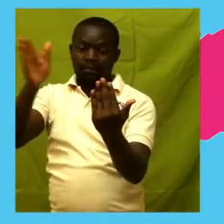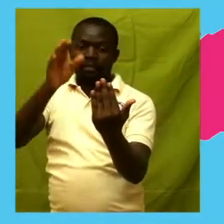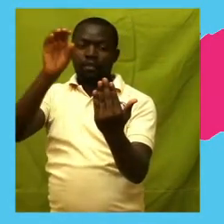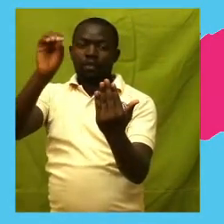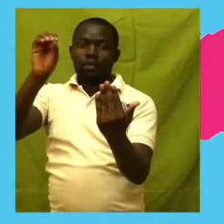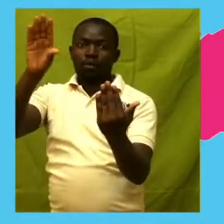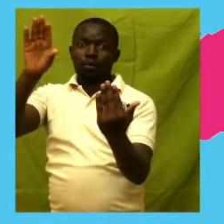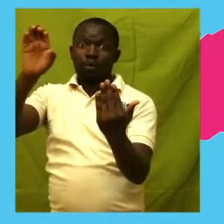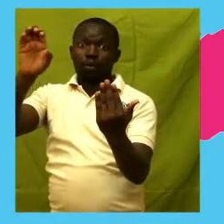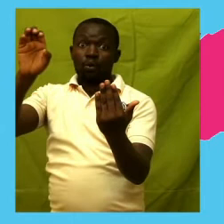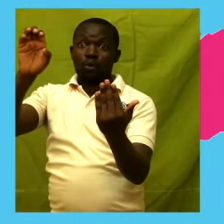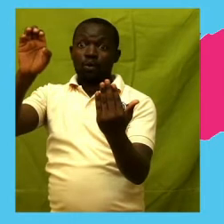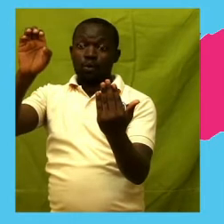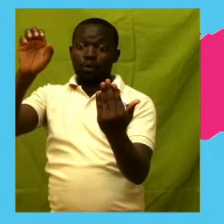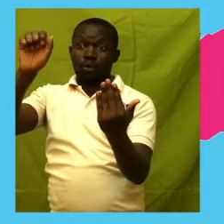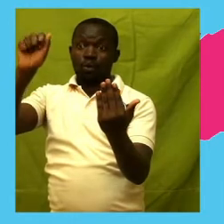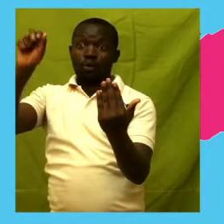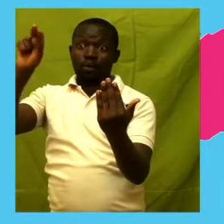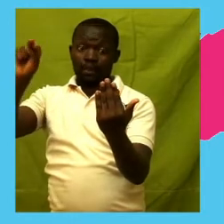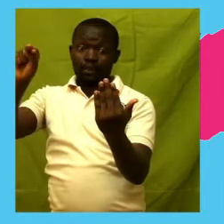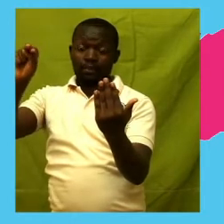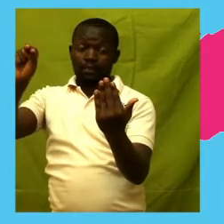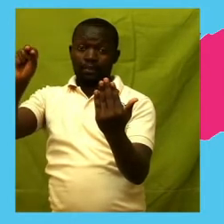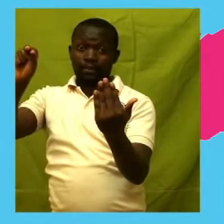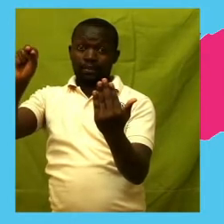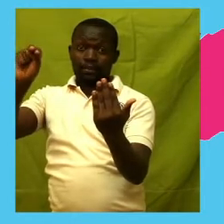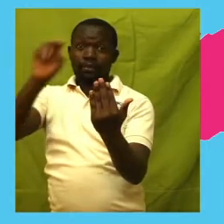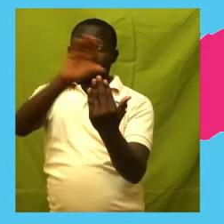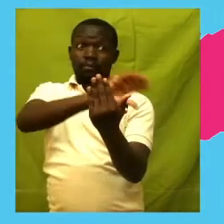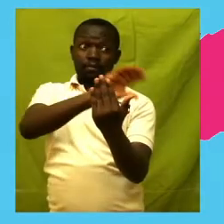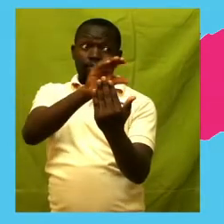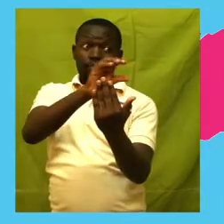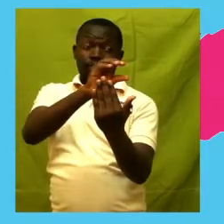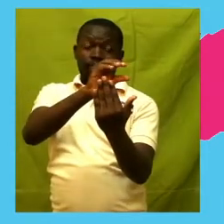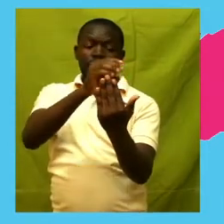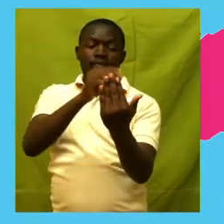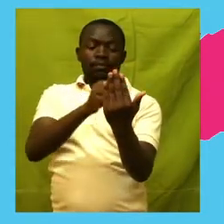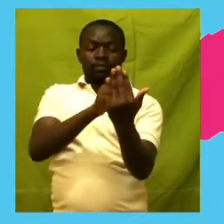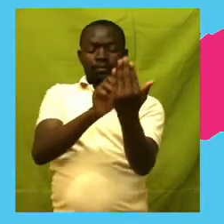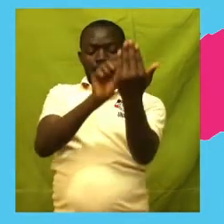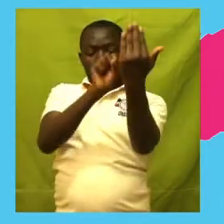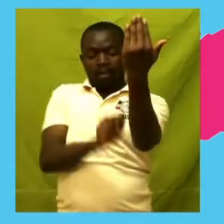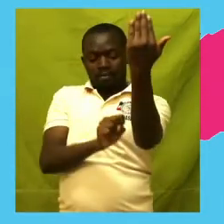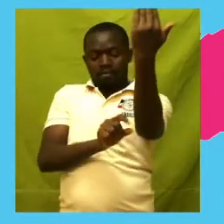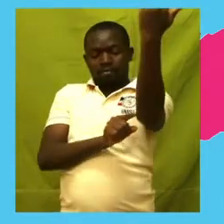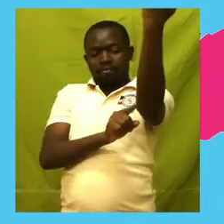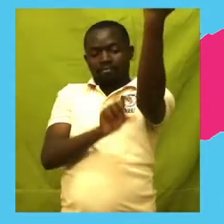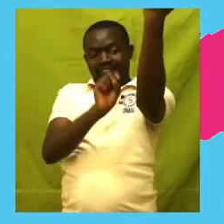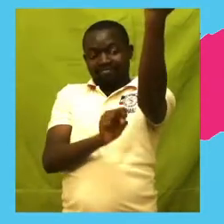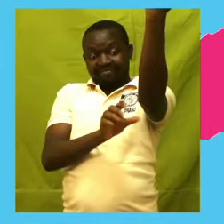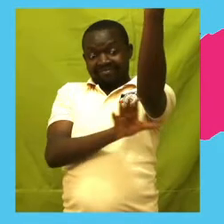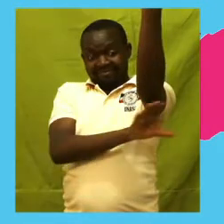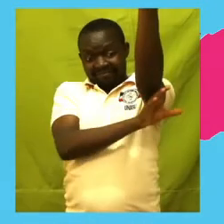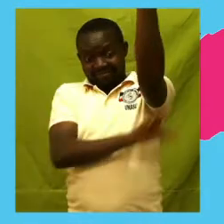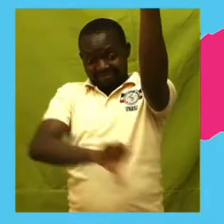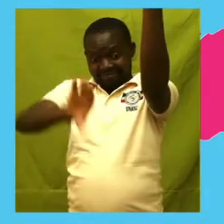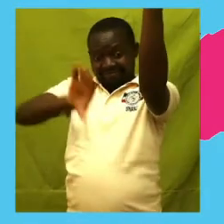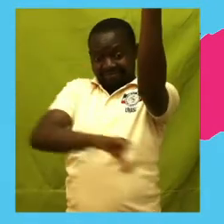Africa's western coastline. And we have the Southern Ocean